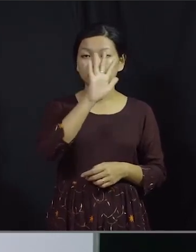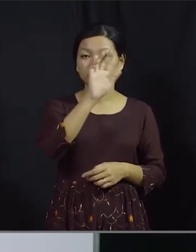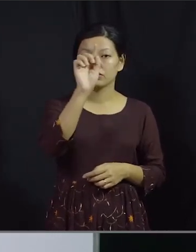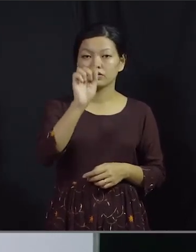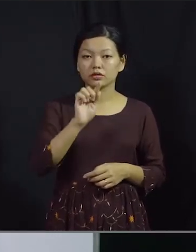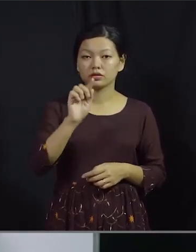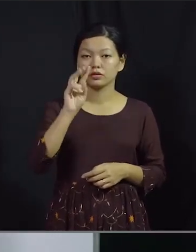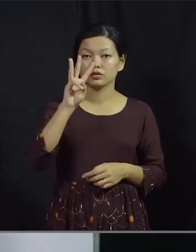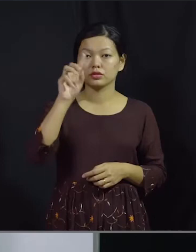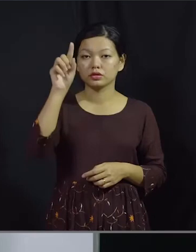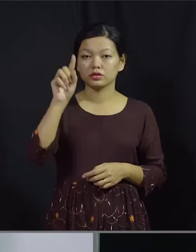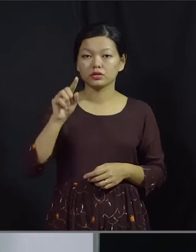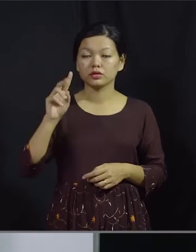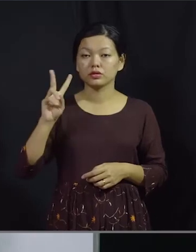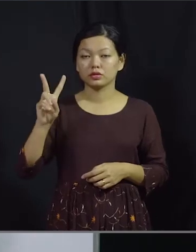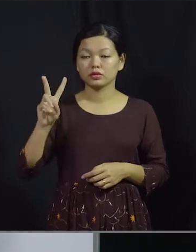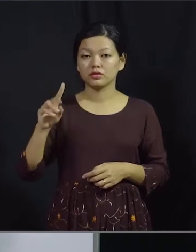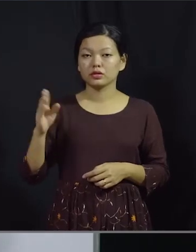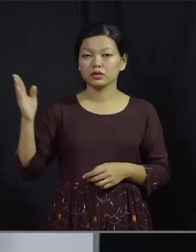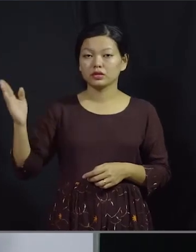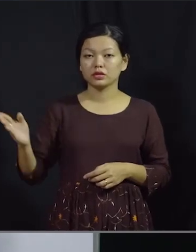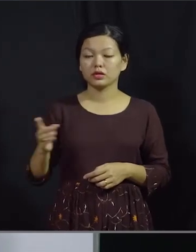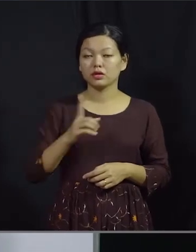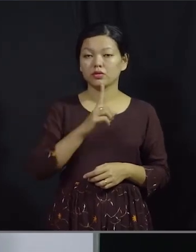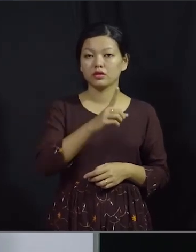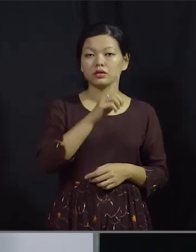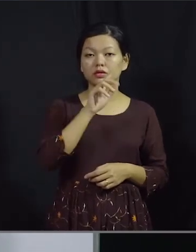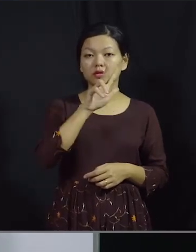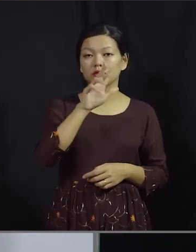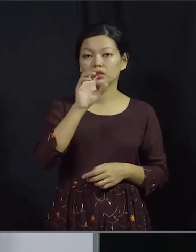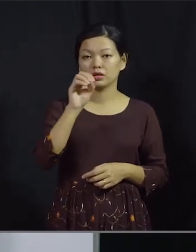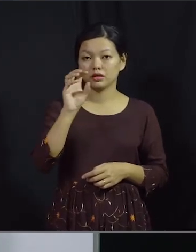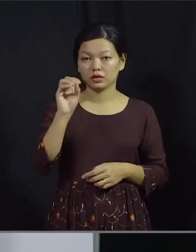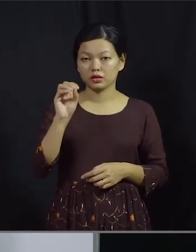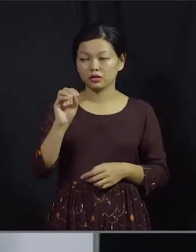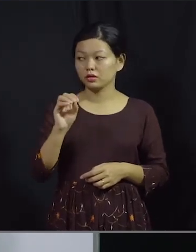5:3:2, then you will get 1,800 and 1,000.